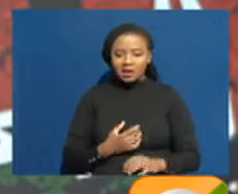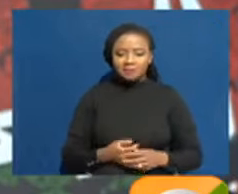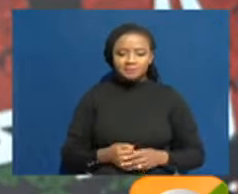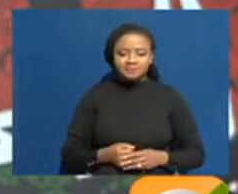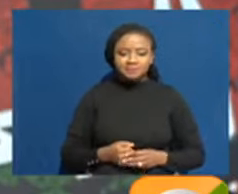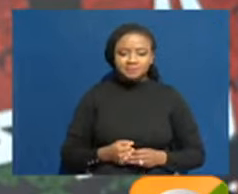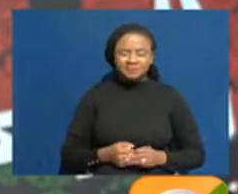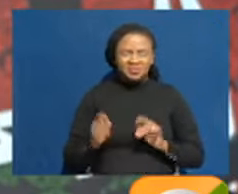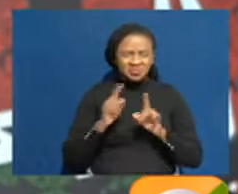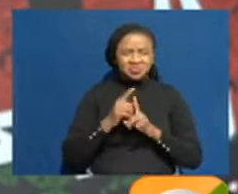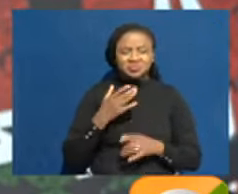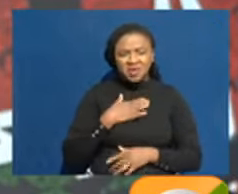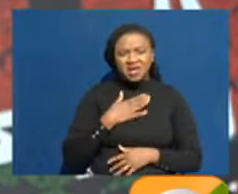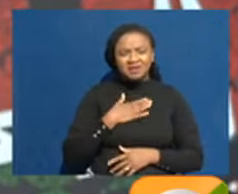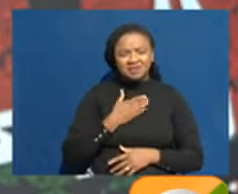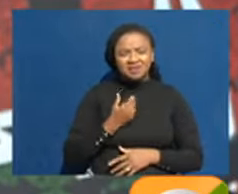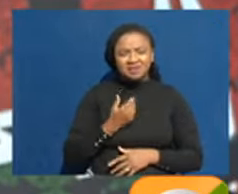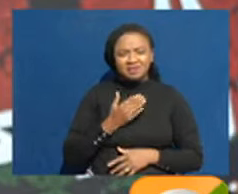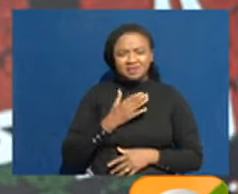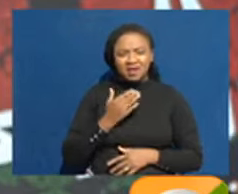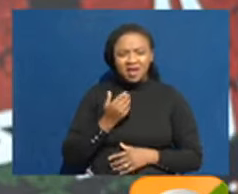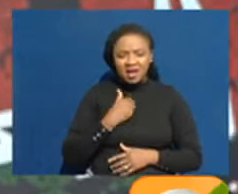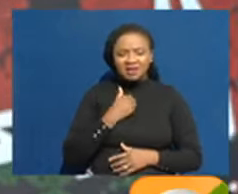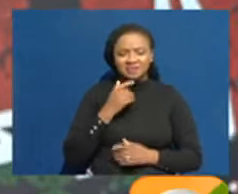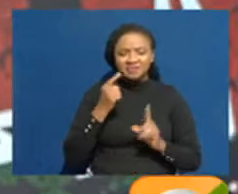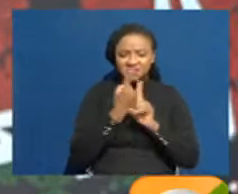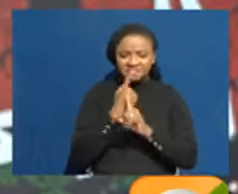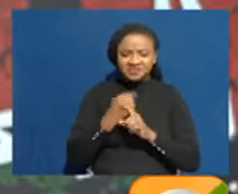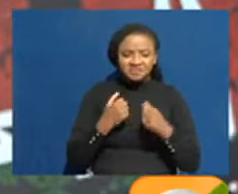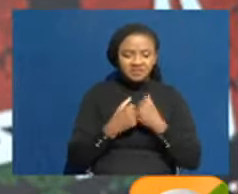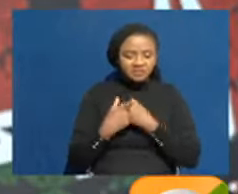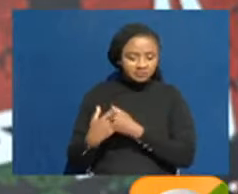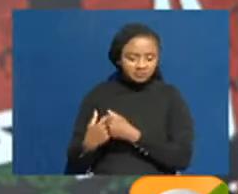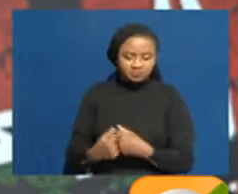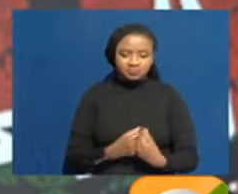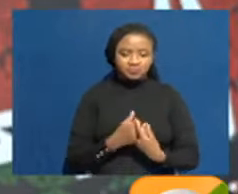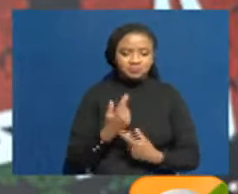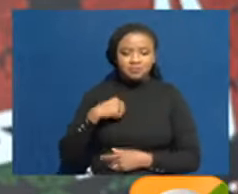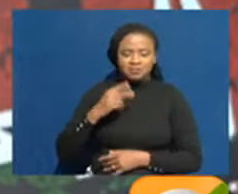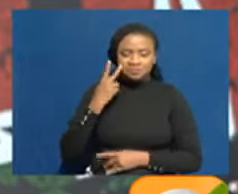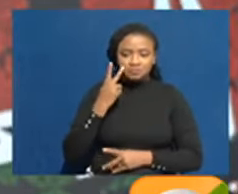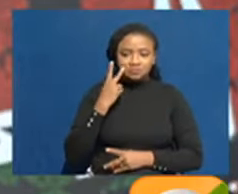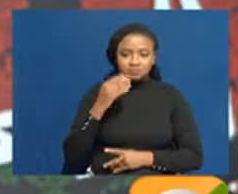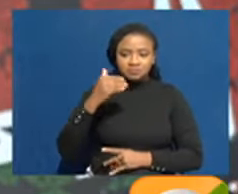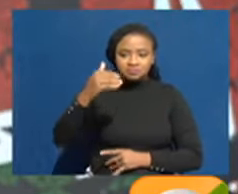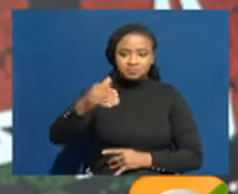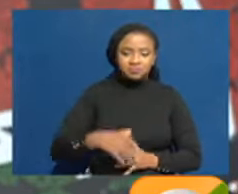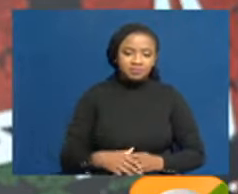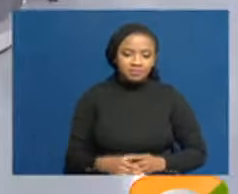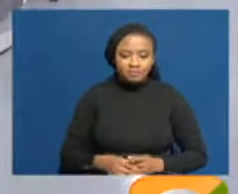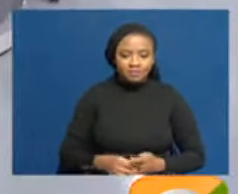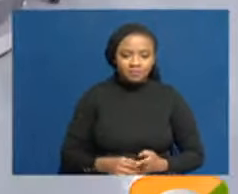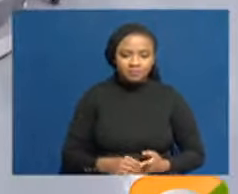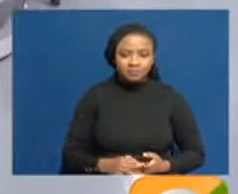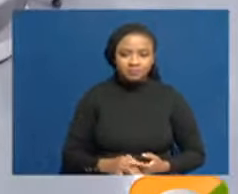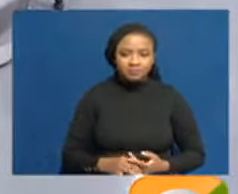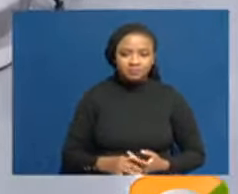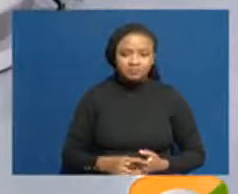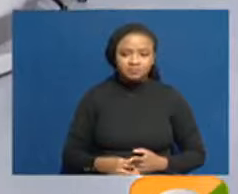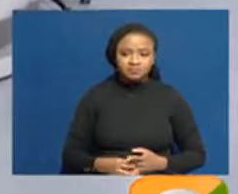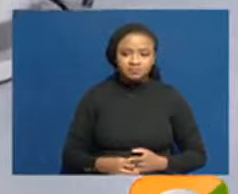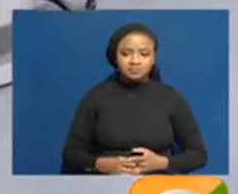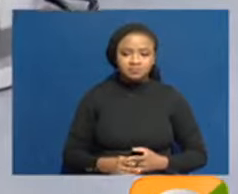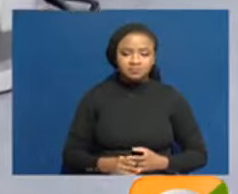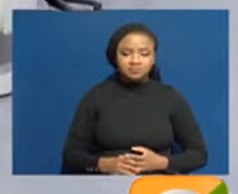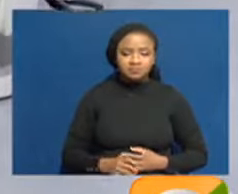we have a lot of challenges ahead of us, and we have very many missed opportunities too. Yeah. Before we get to the Mrs. Senior Counsel, yeah, I have to ask